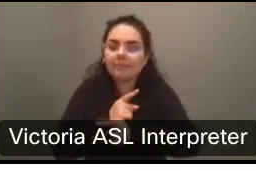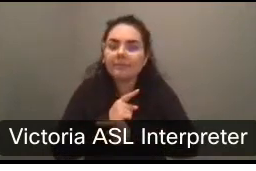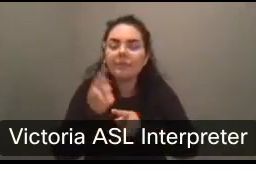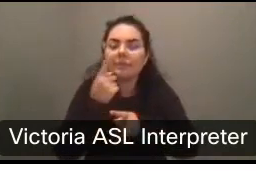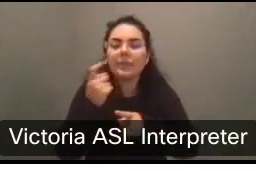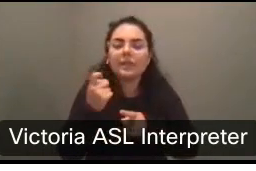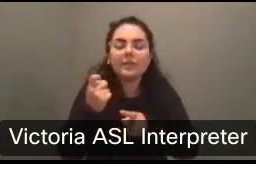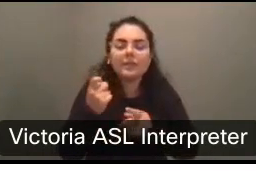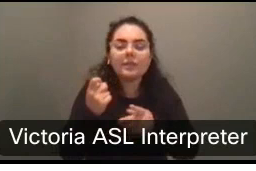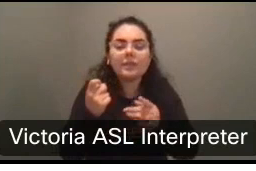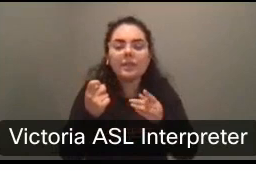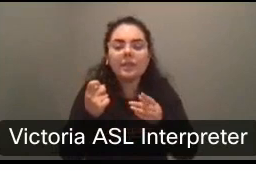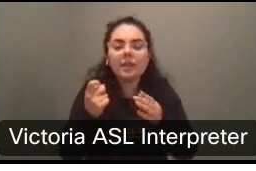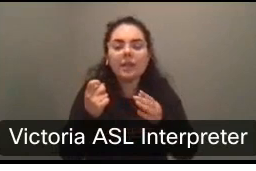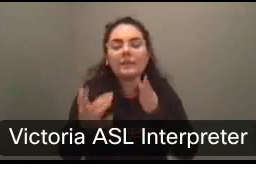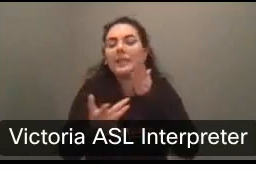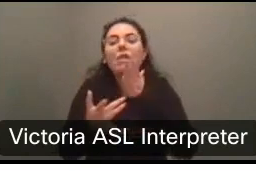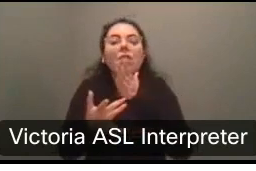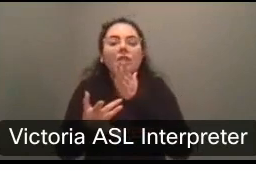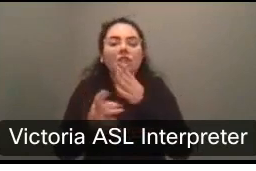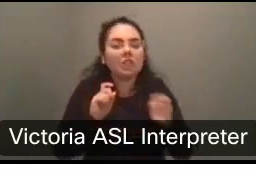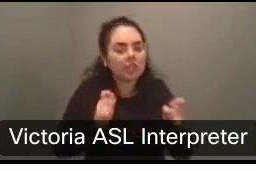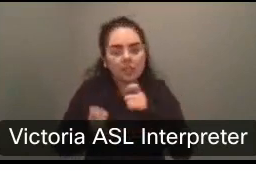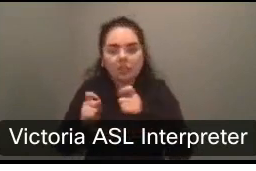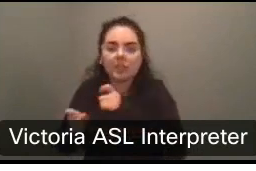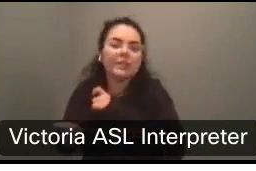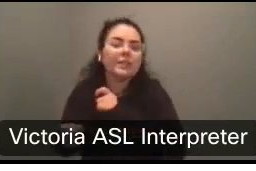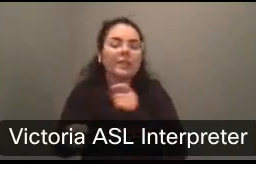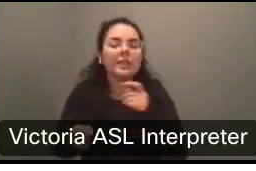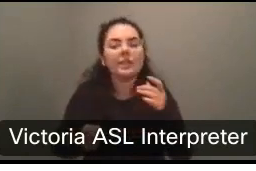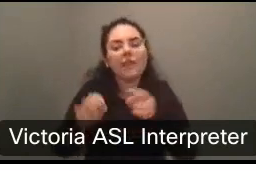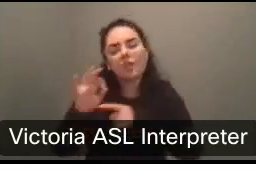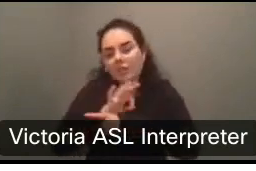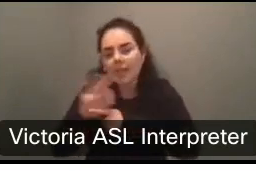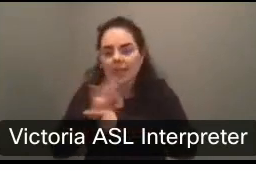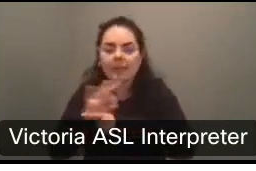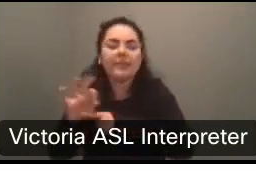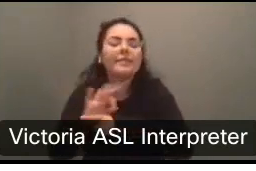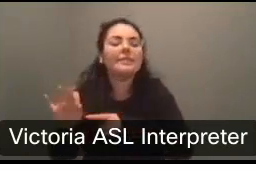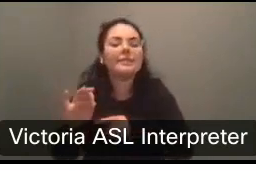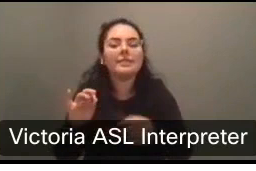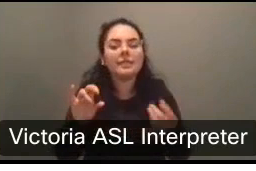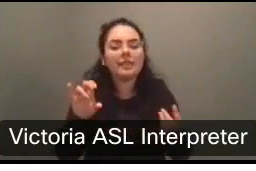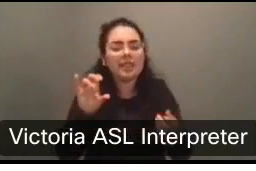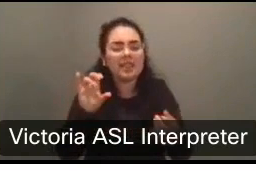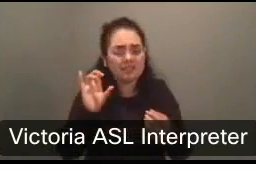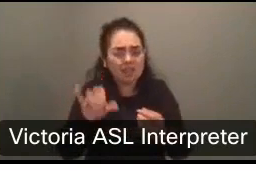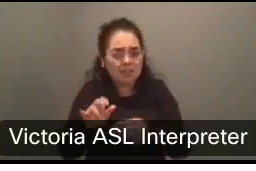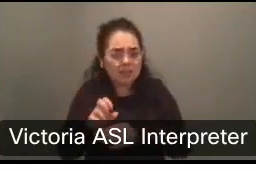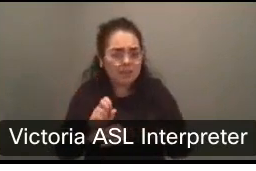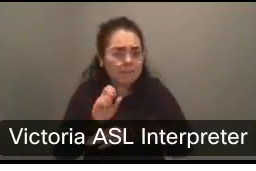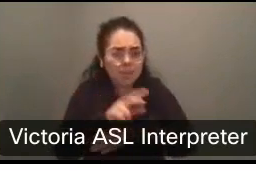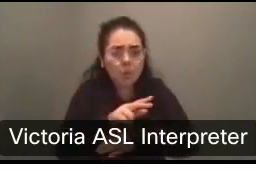Because of technology changes and functionalities. Are those deployed kind